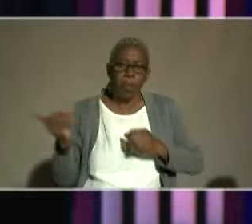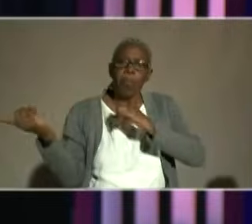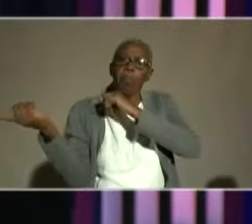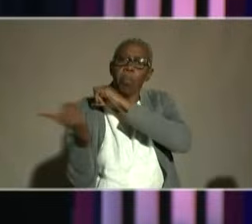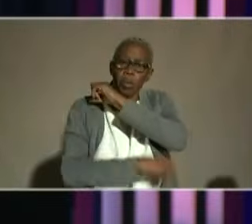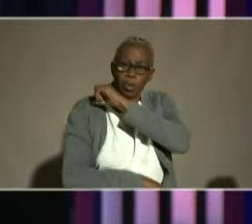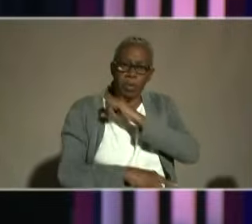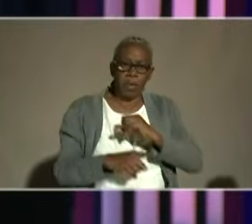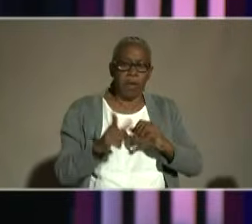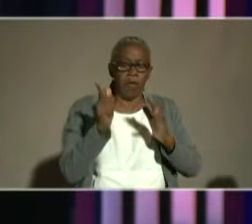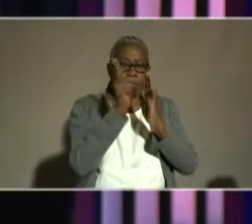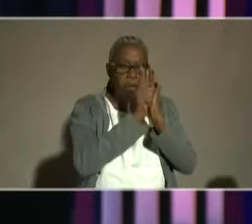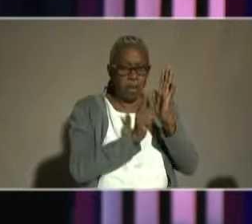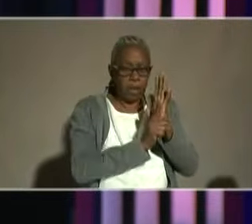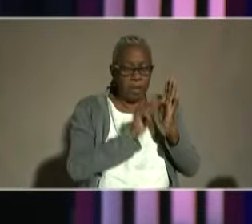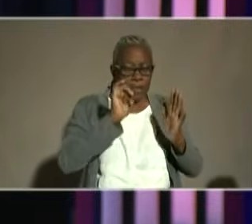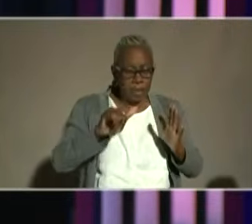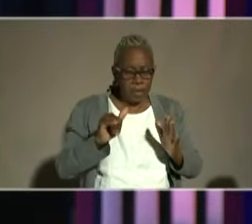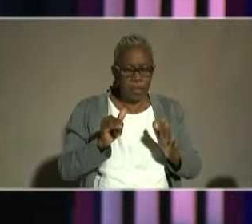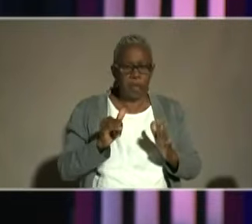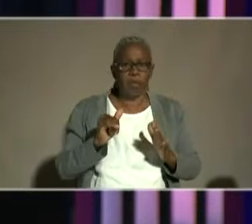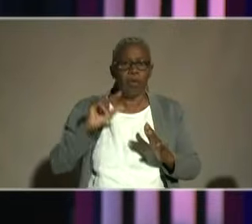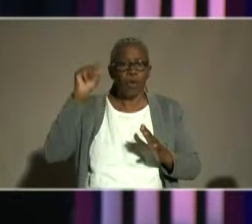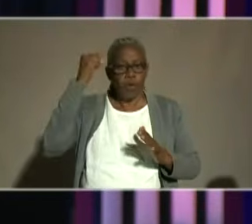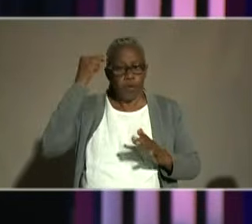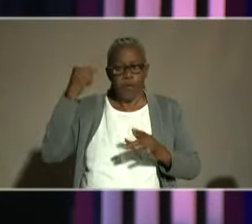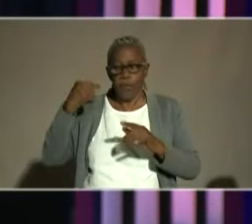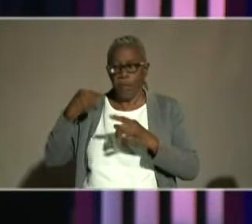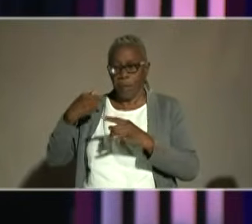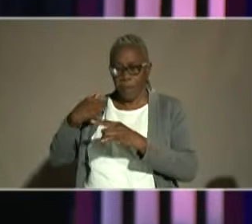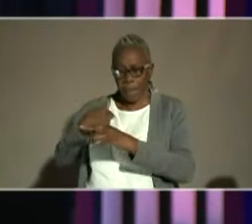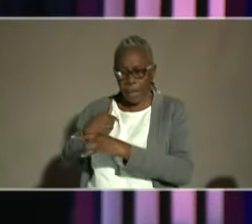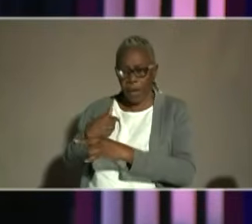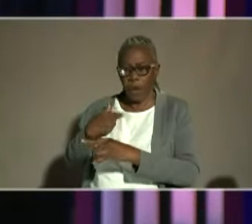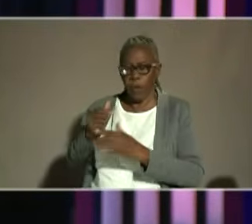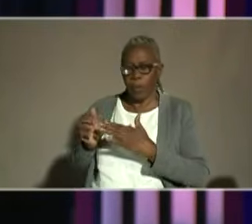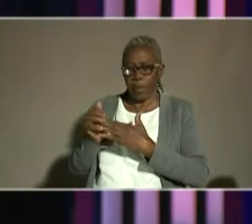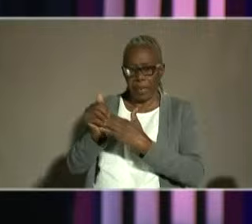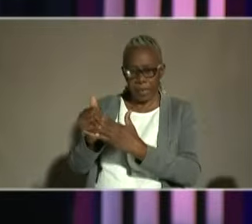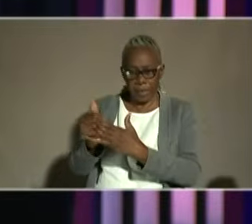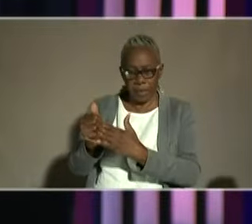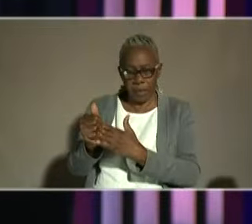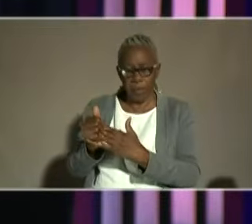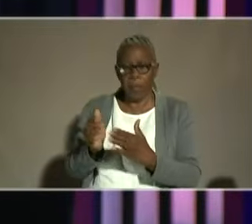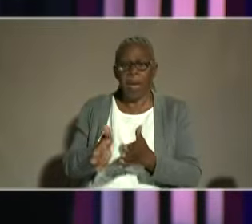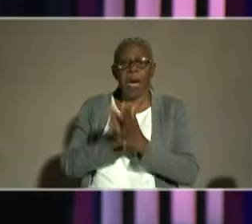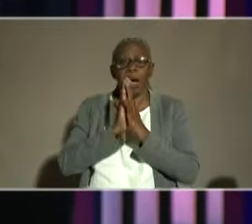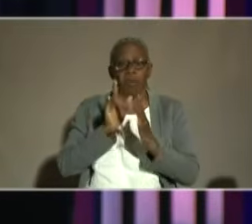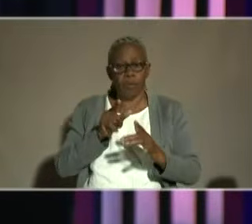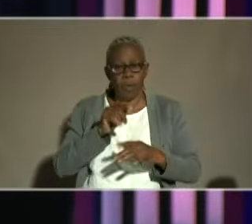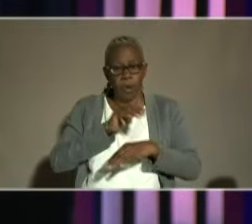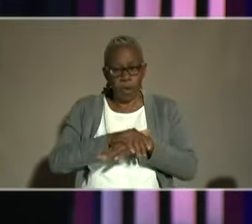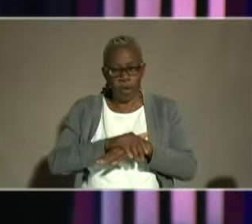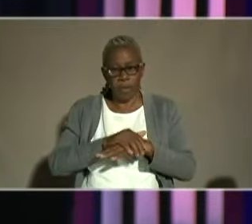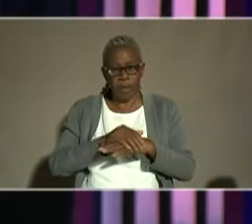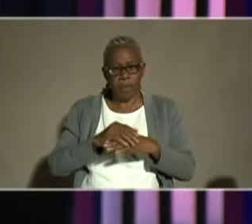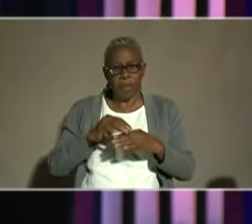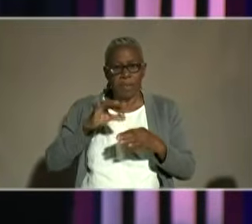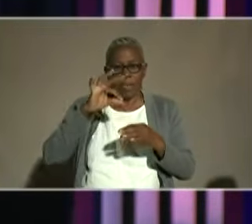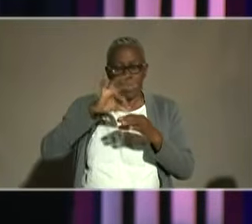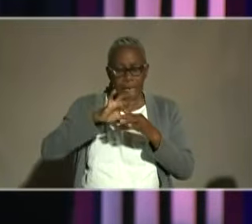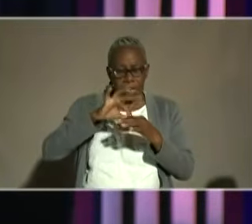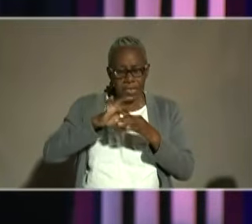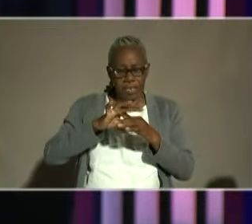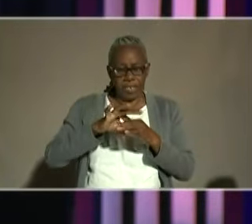will lead and the government of Andrew Holness. That is why I'm asking you, on Election Day, next Wednesday, vote for the